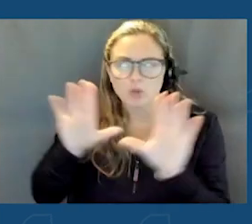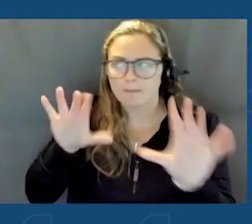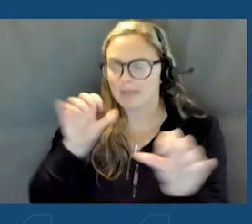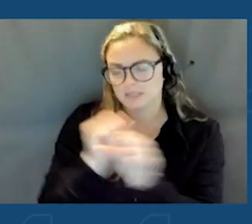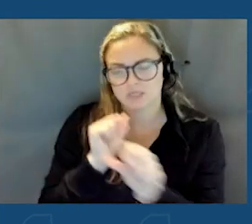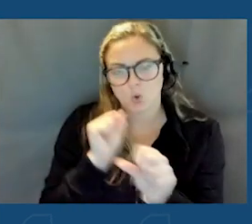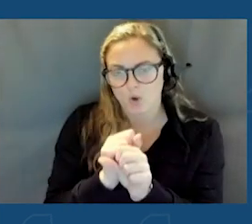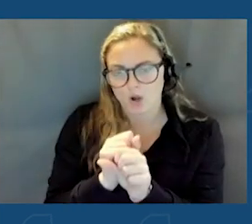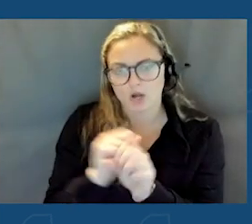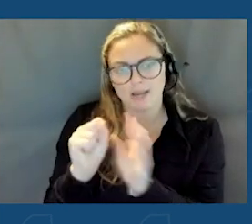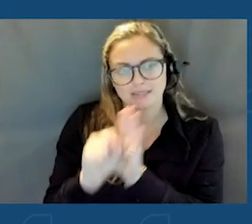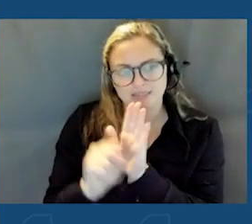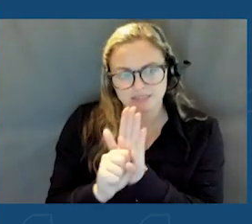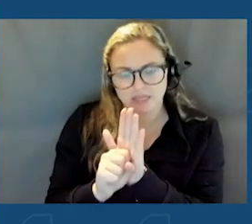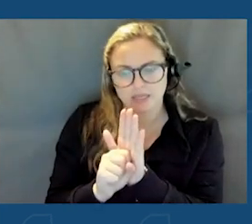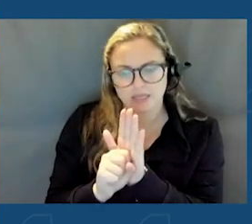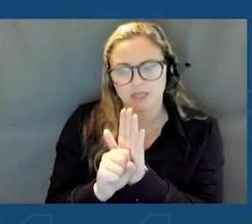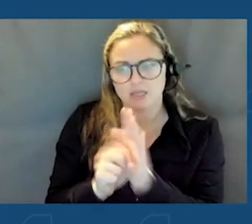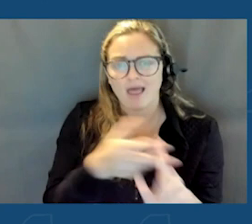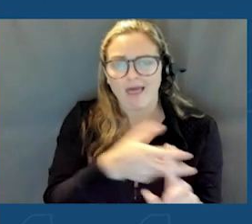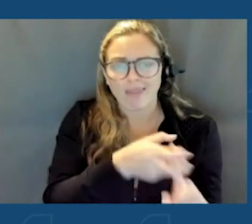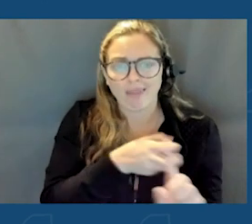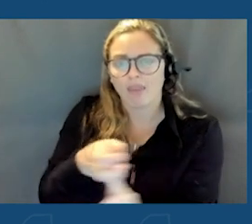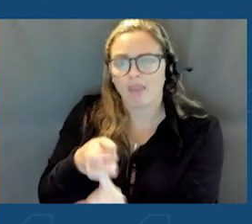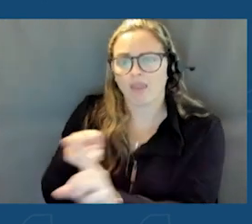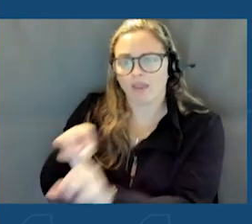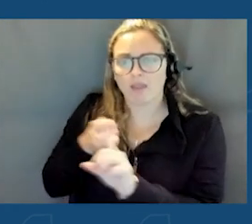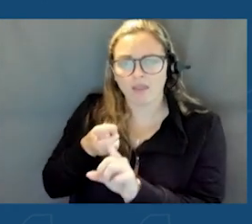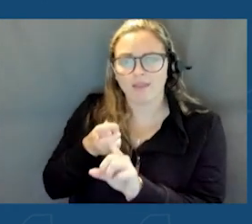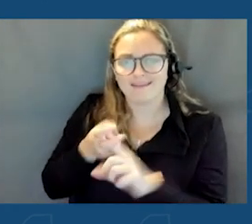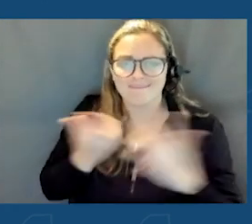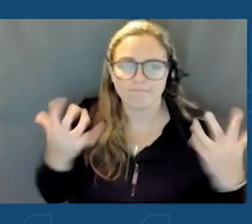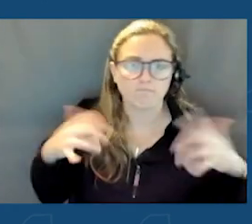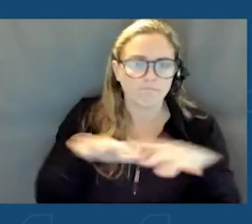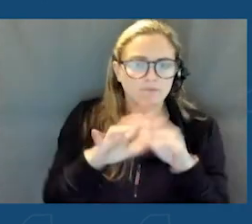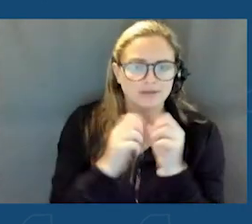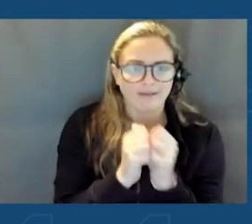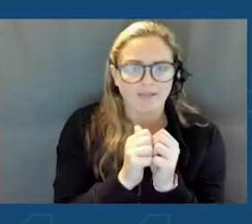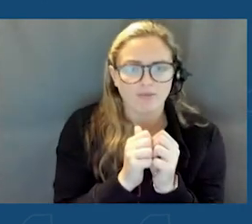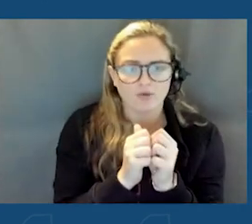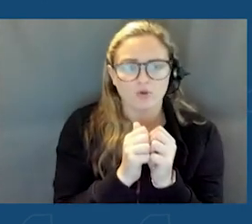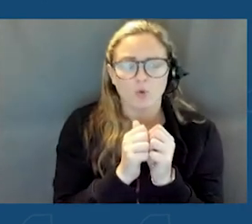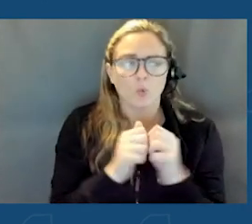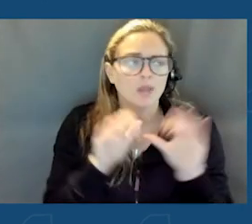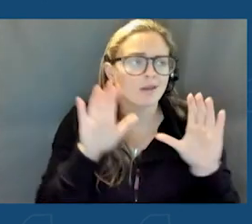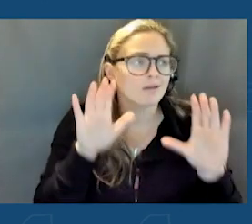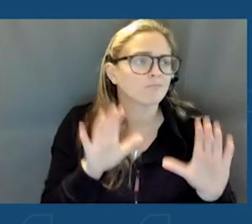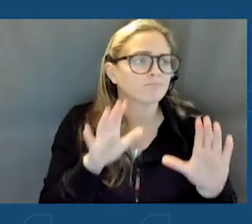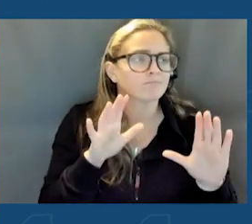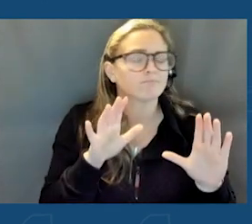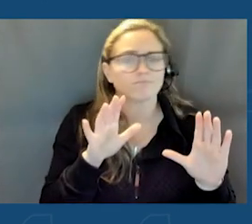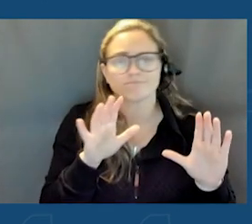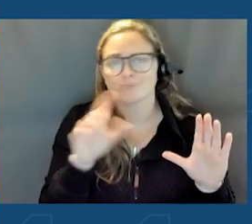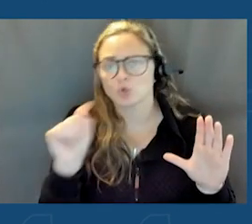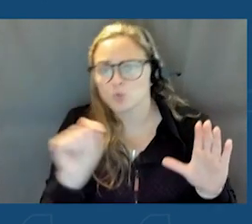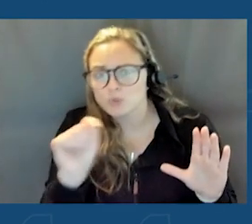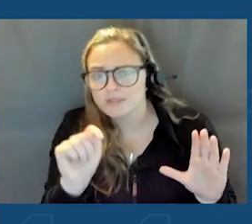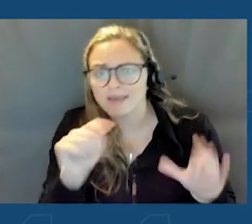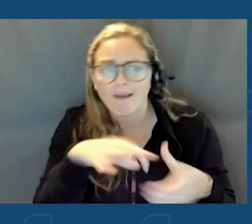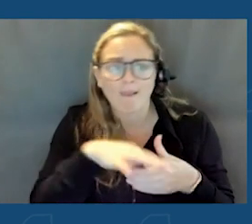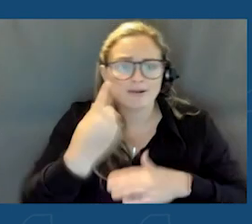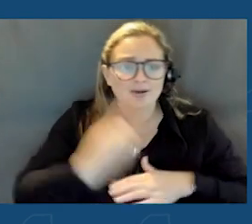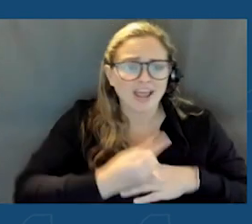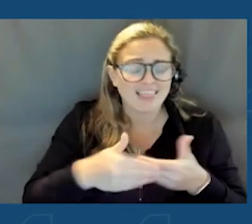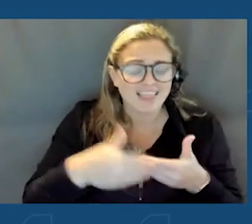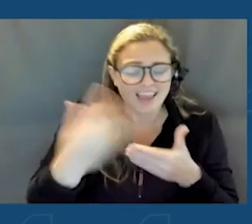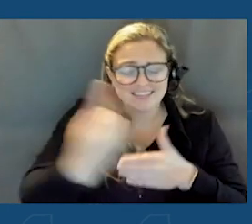in the state and pulling us together, even, we had a great and amazing Tuesday on Election Day, and then the next day we